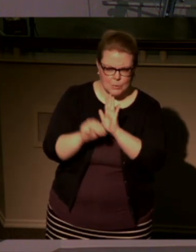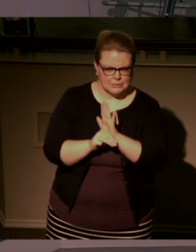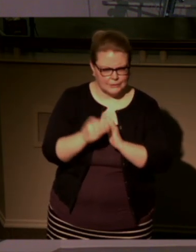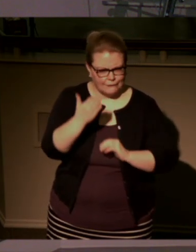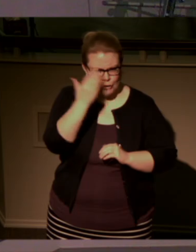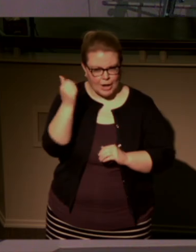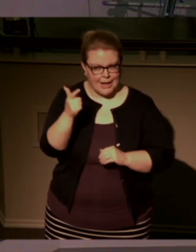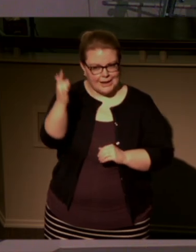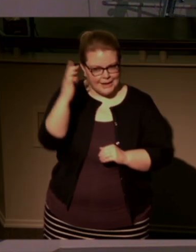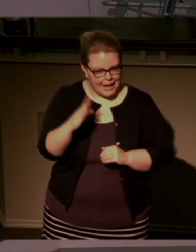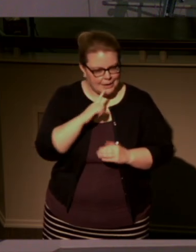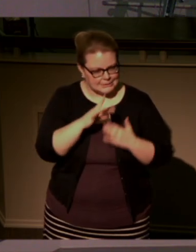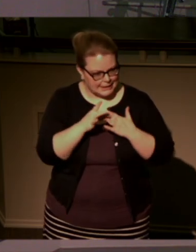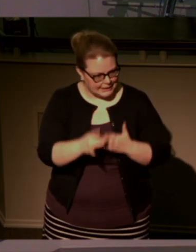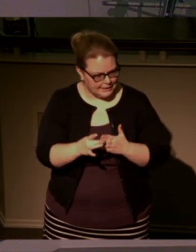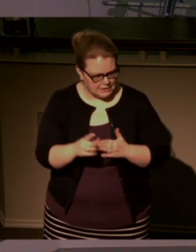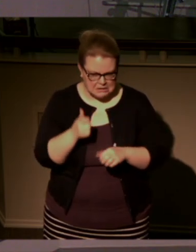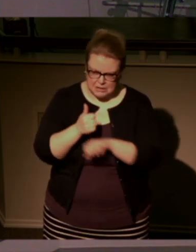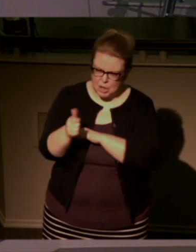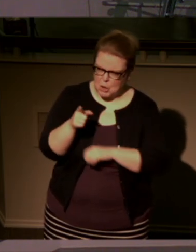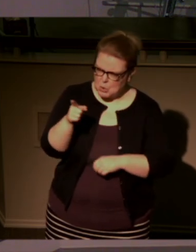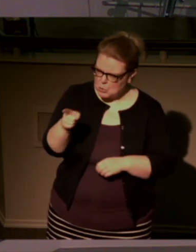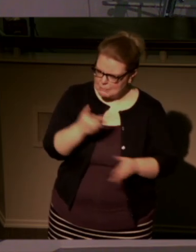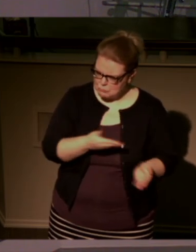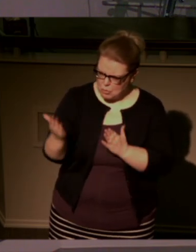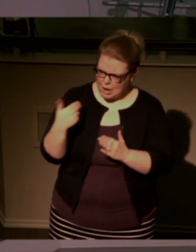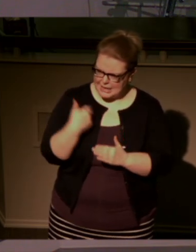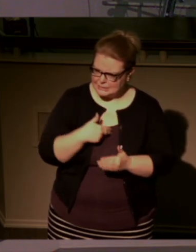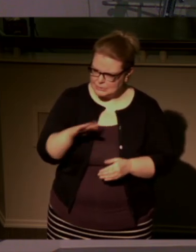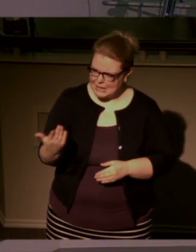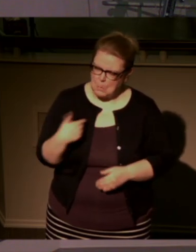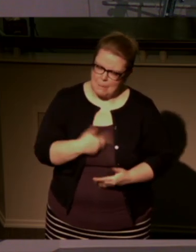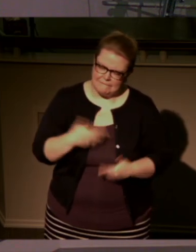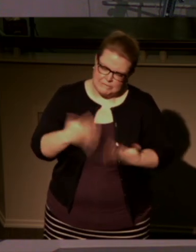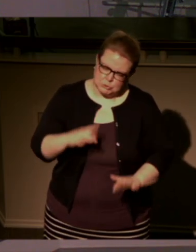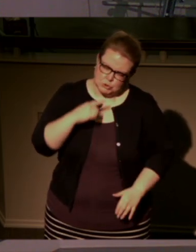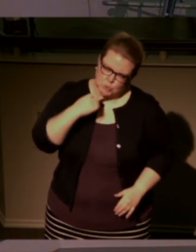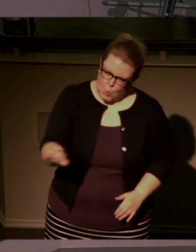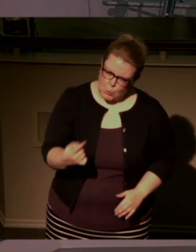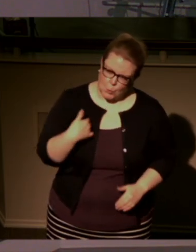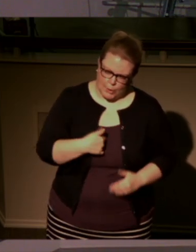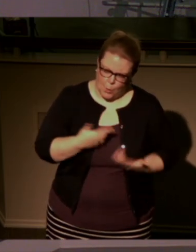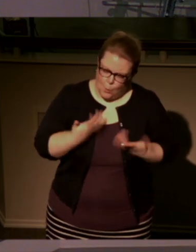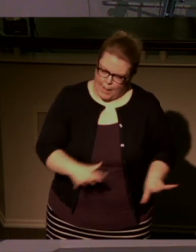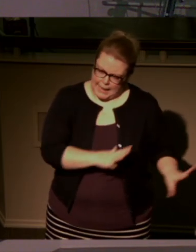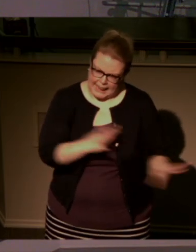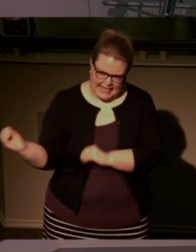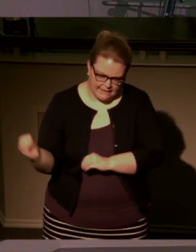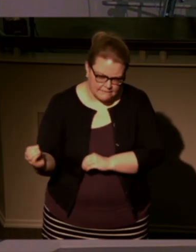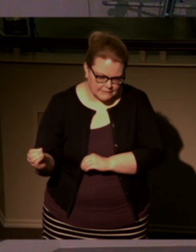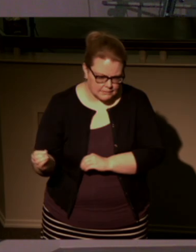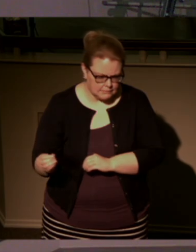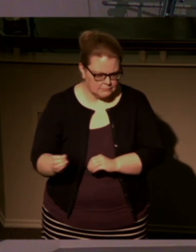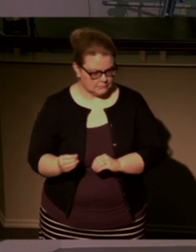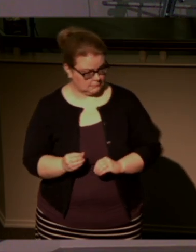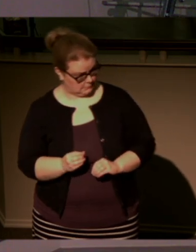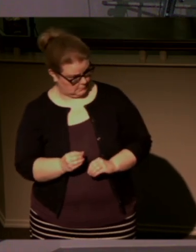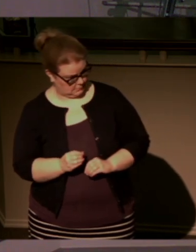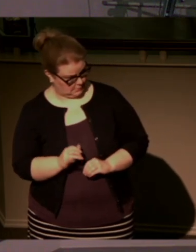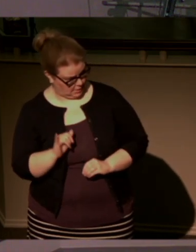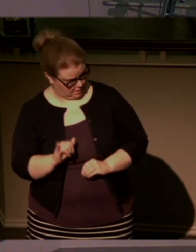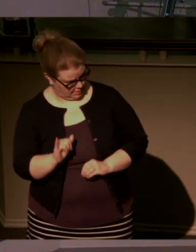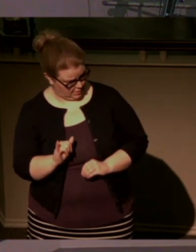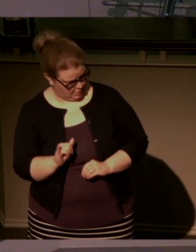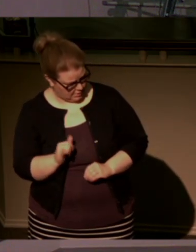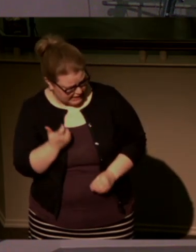us out here to die. Didn't we tell you, don't even start this journey? Oh, that's funny. You were